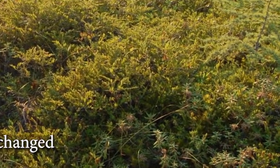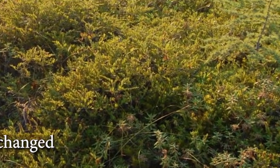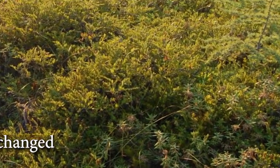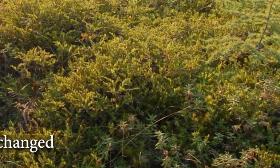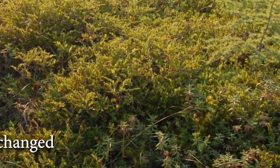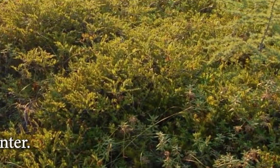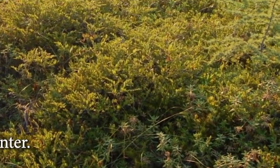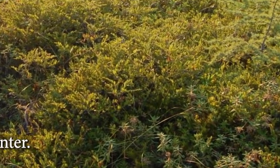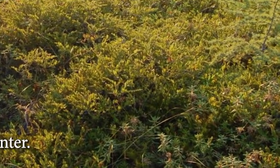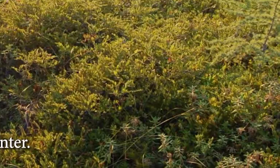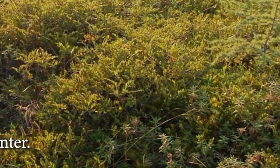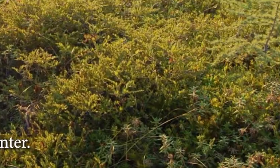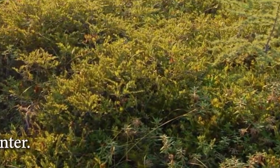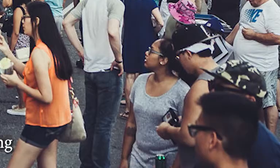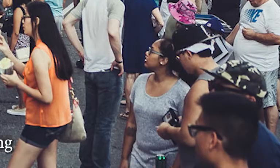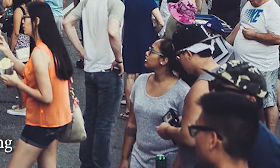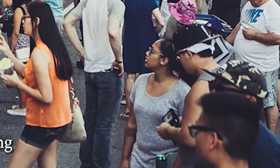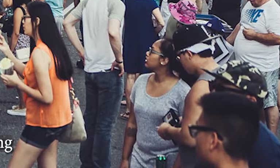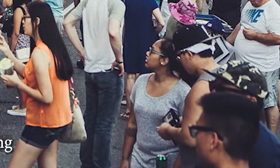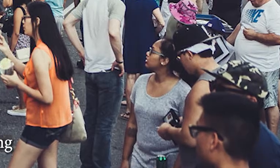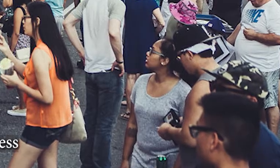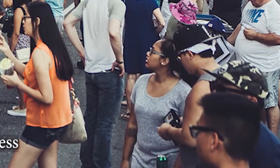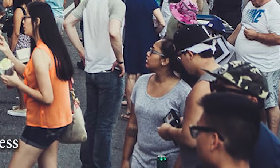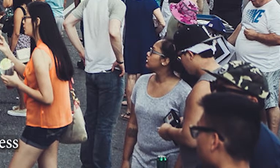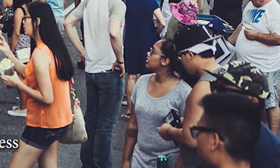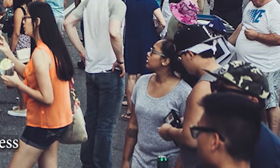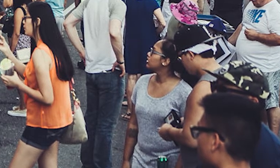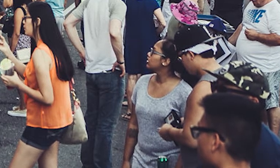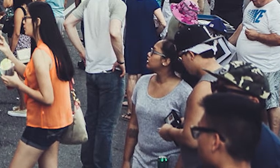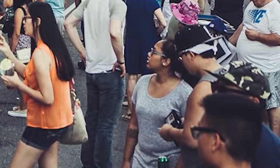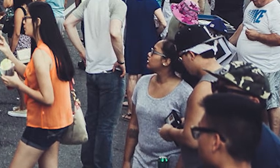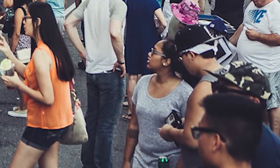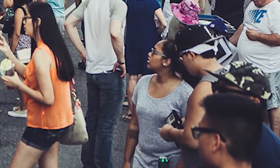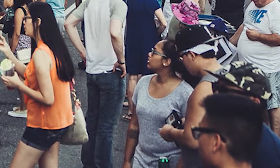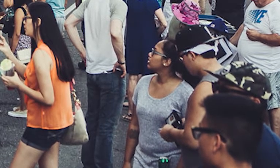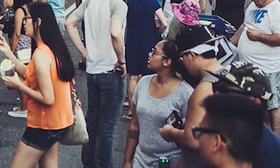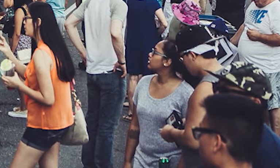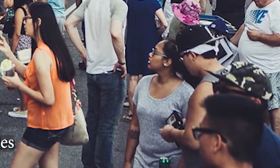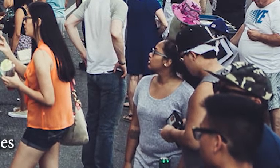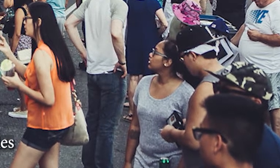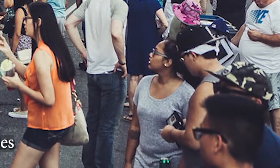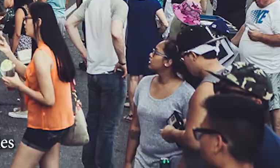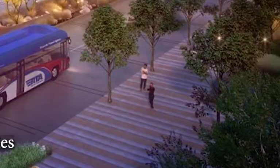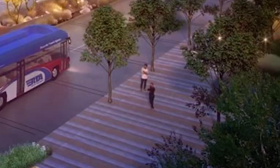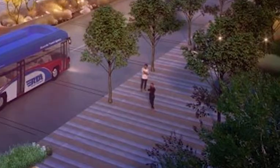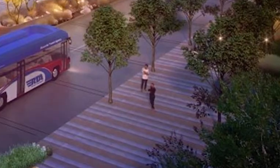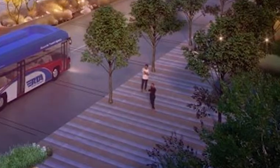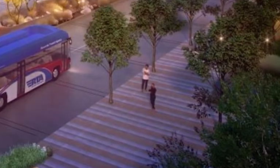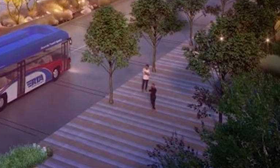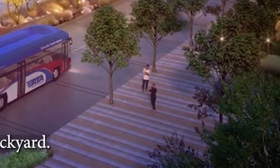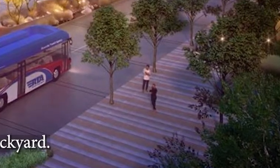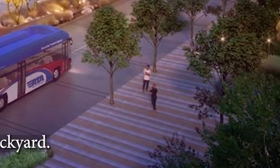is forever changed because of the Placer Center. And even just watching the surrounding business community thrive, the career opportunities are